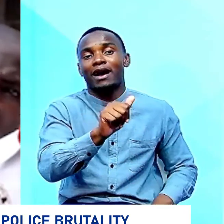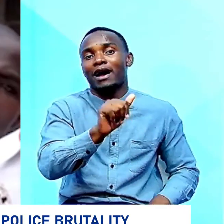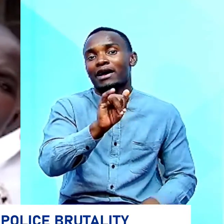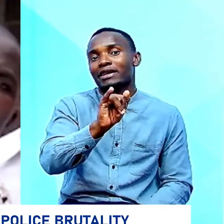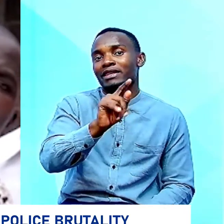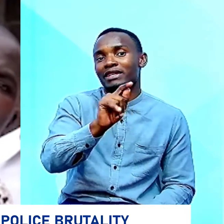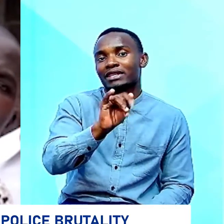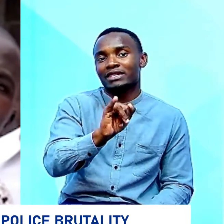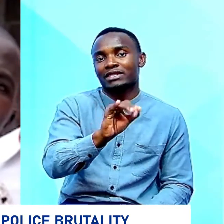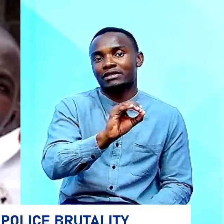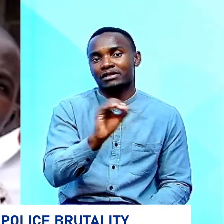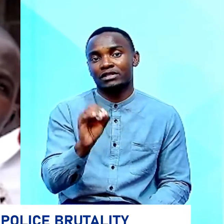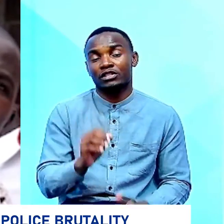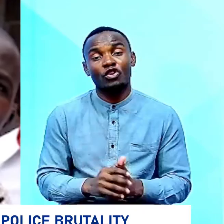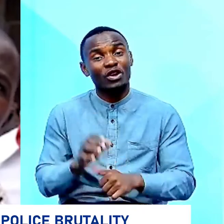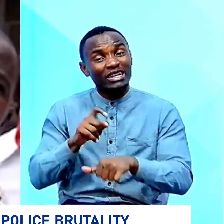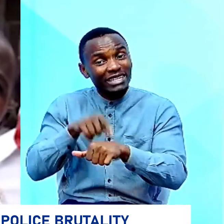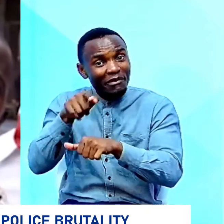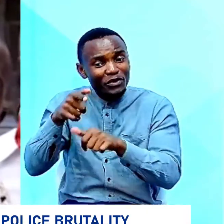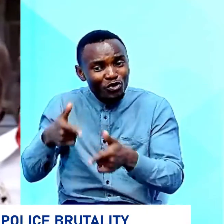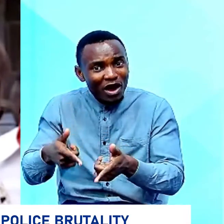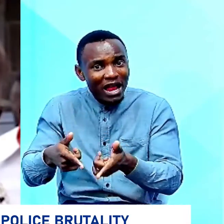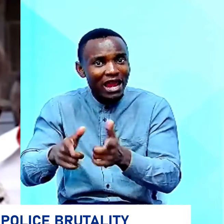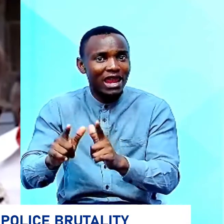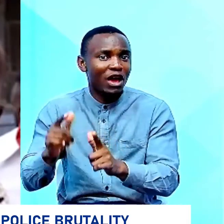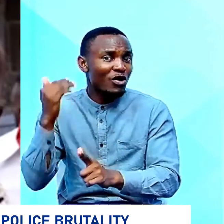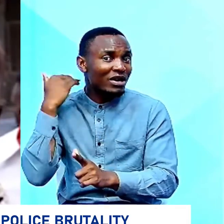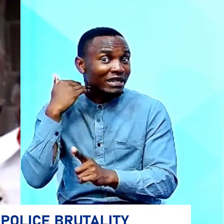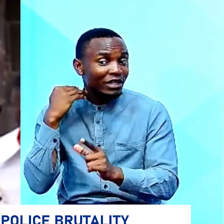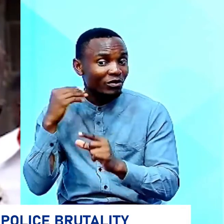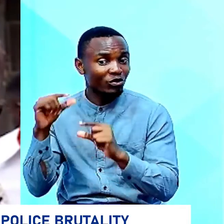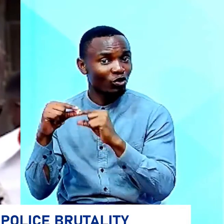When you allow goons